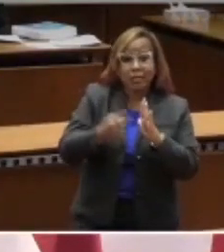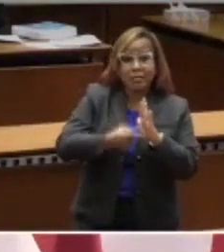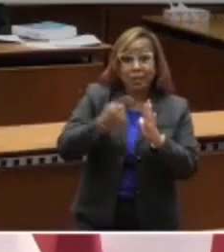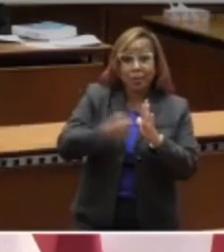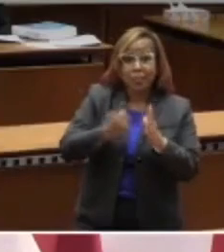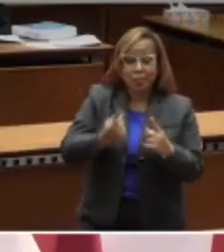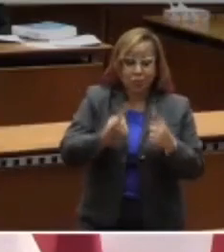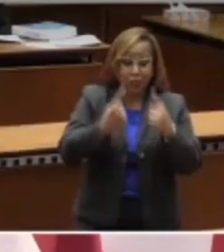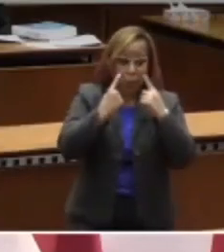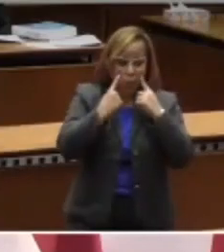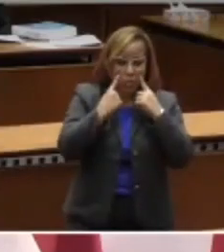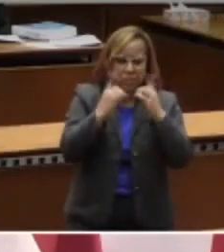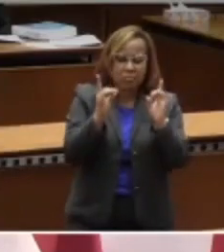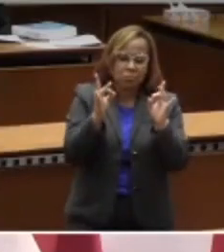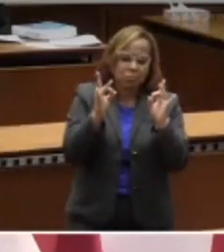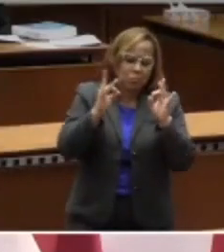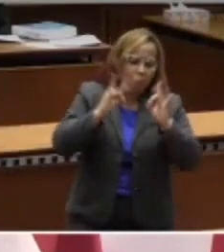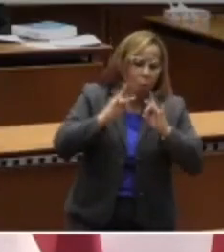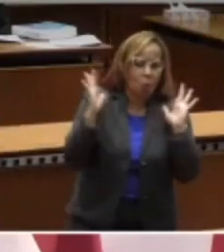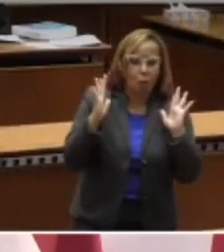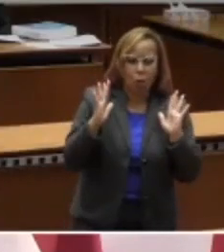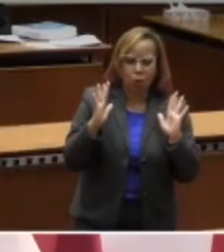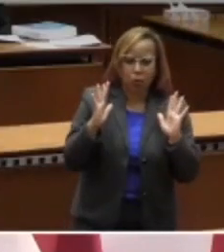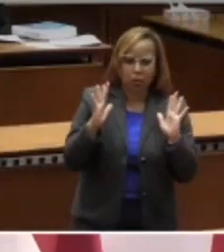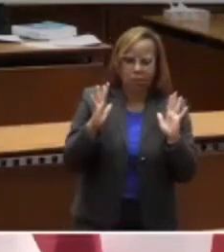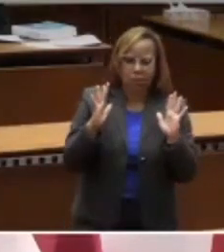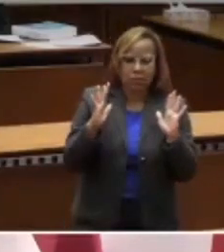witness unspeakable horror,